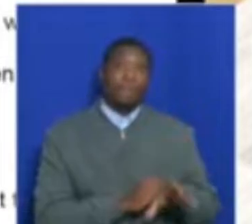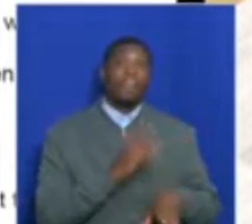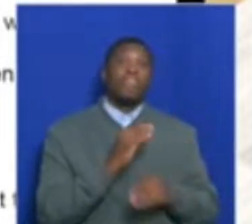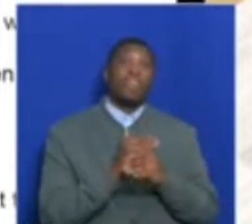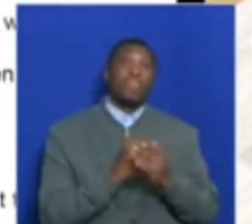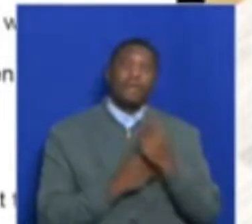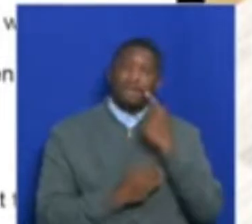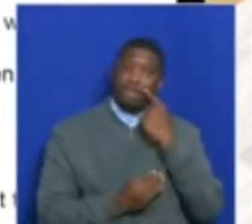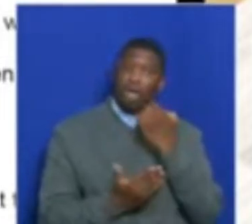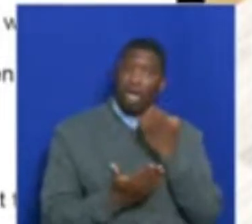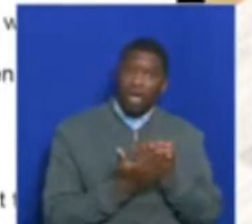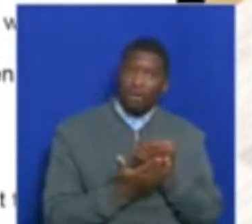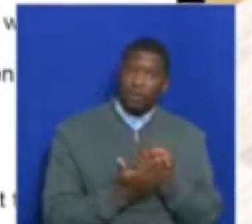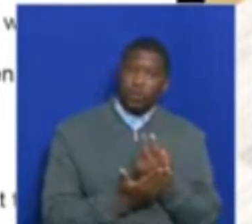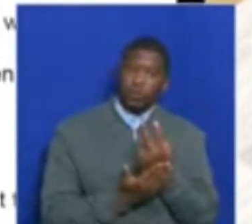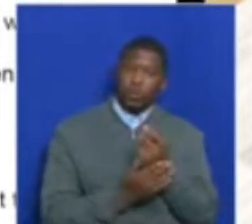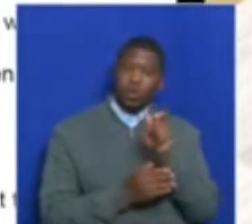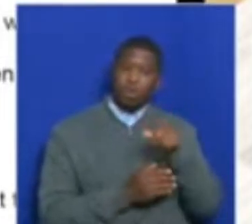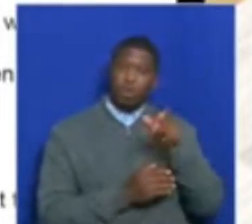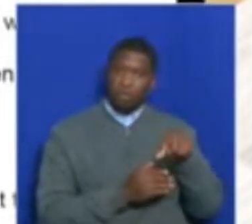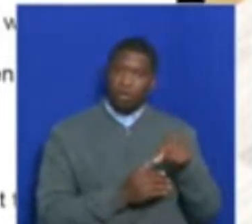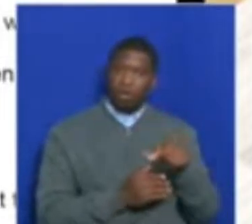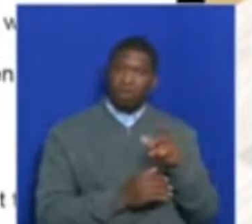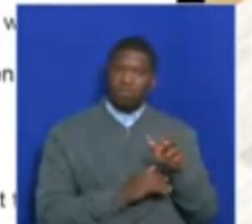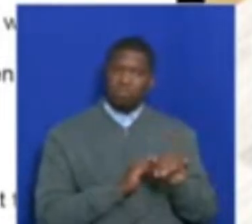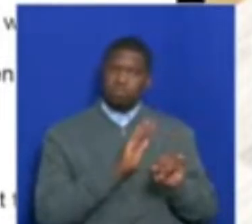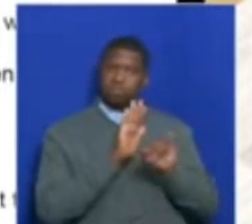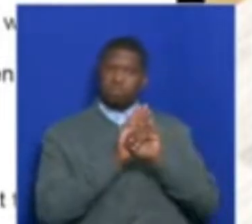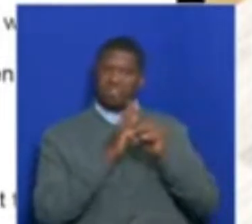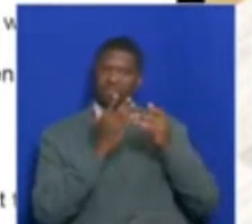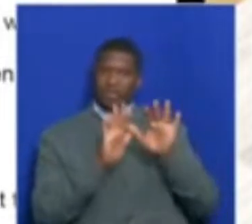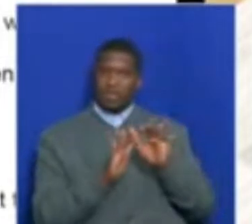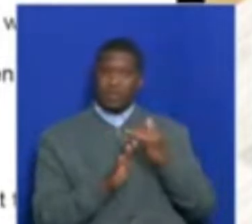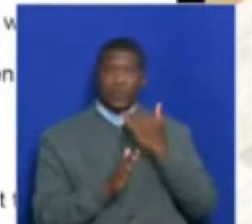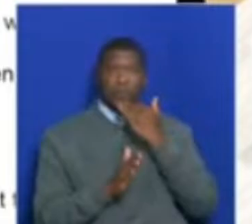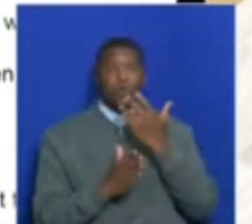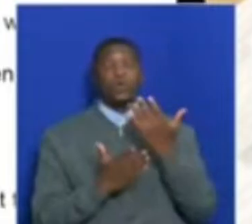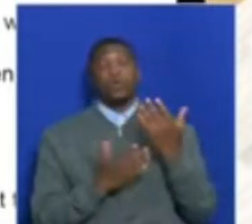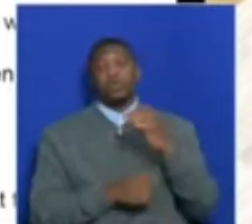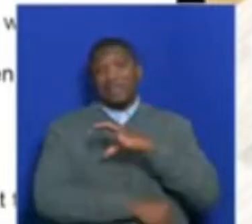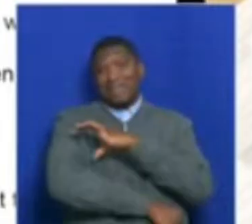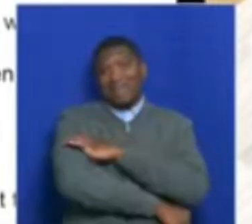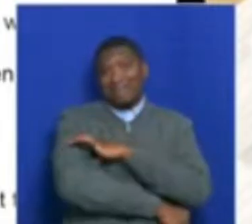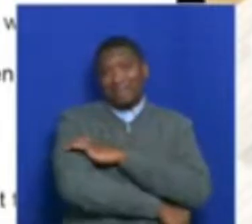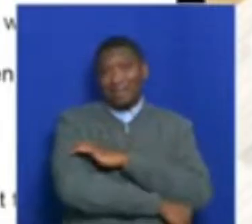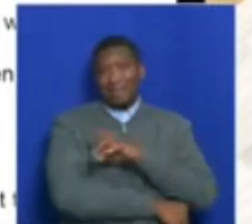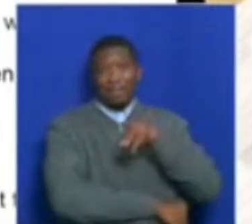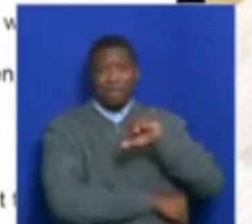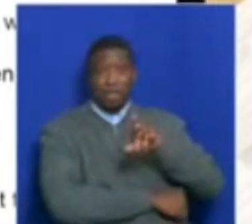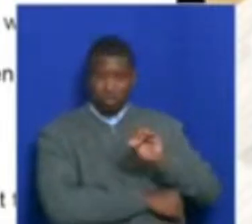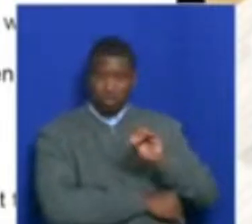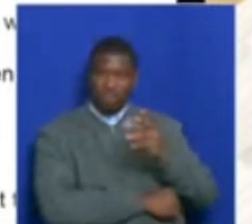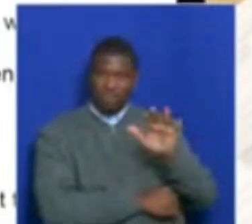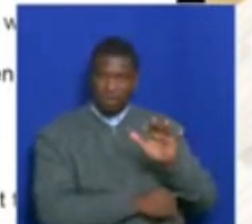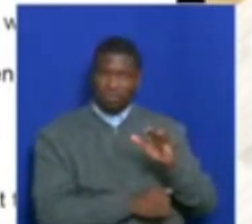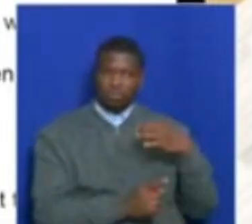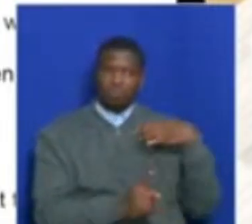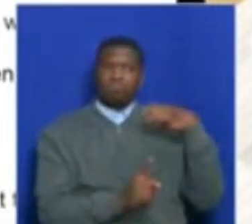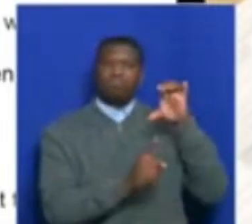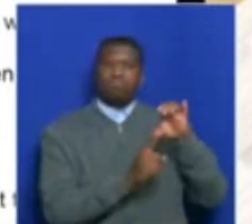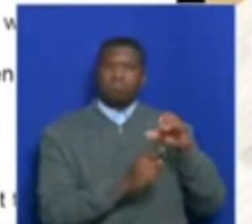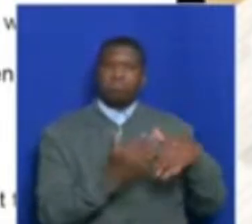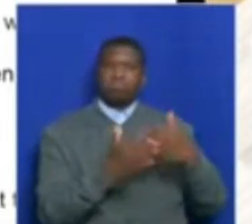murder. Captain Rodriguez was tasked with apprehending the suspects. The first suspect